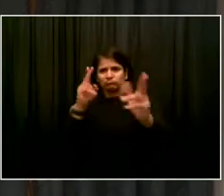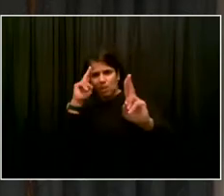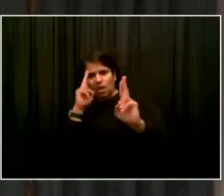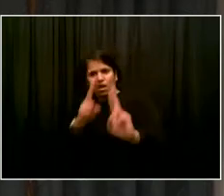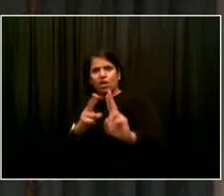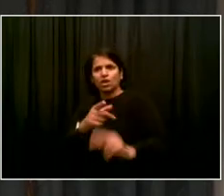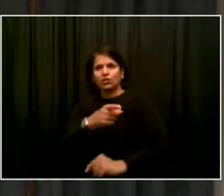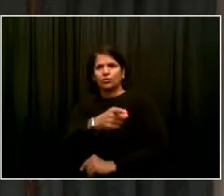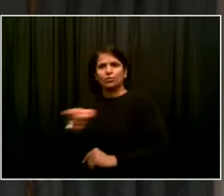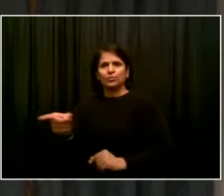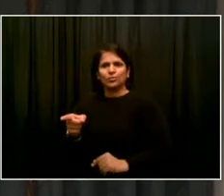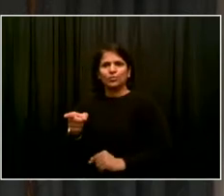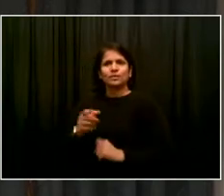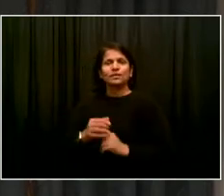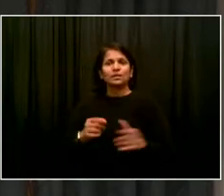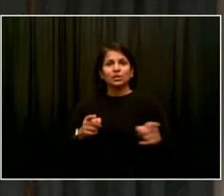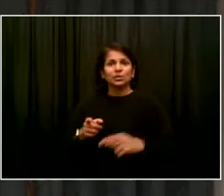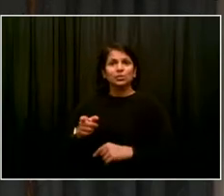streaming?